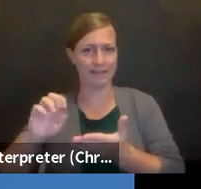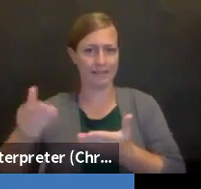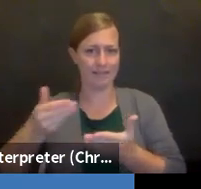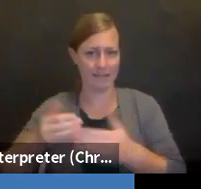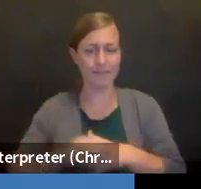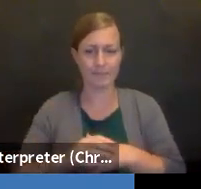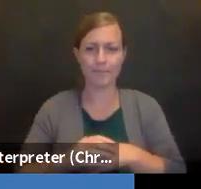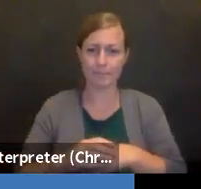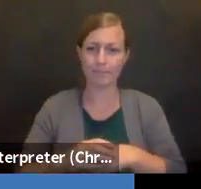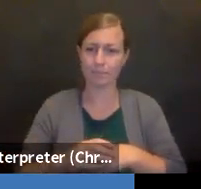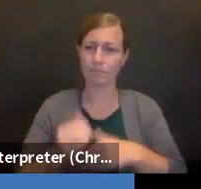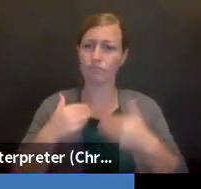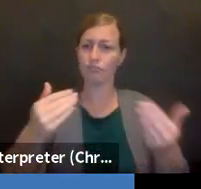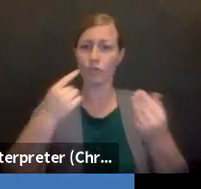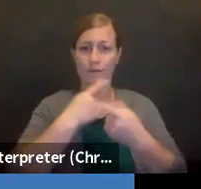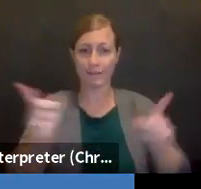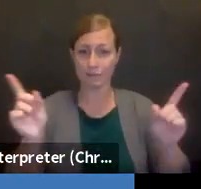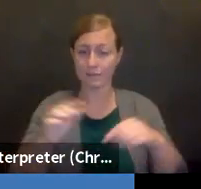So let's send an announcement.